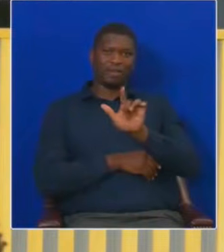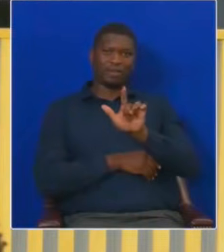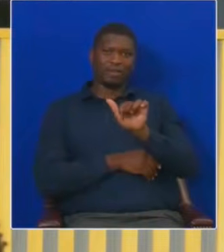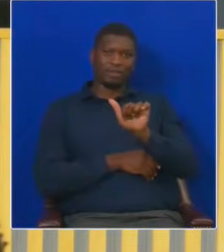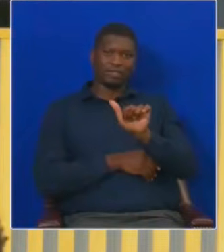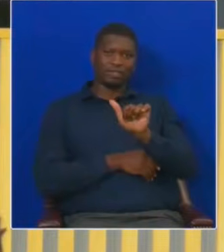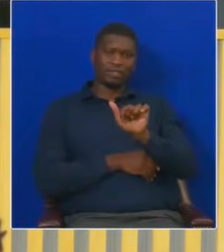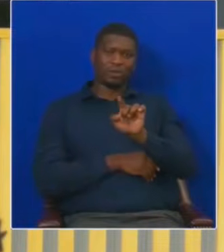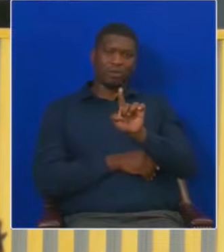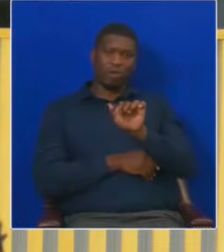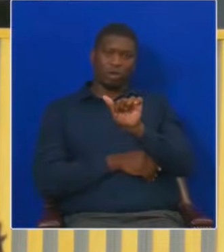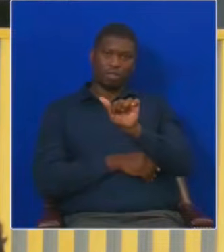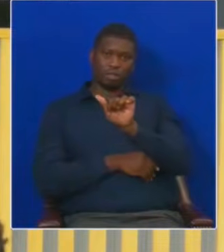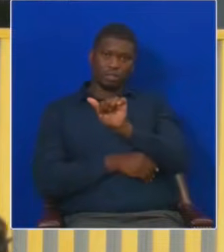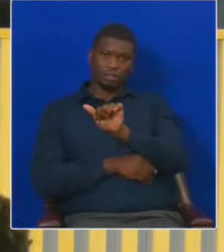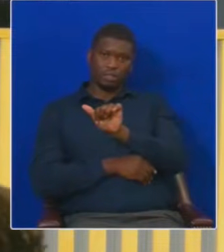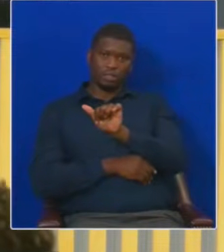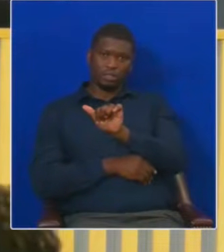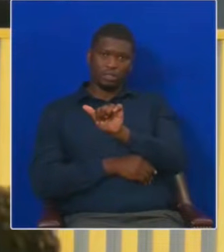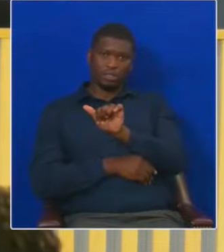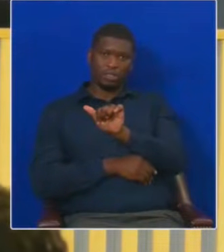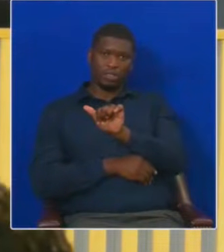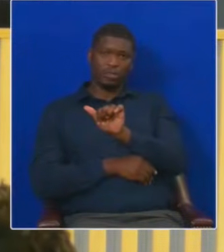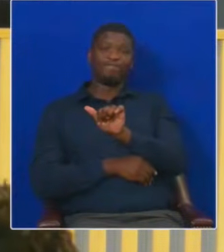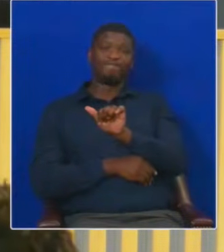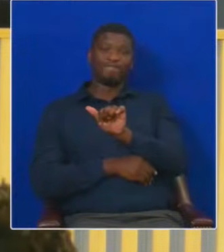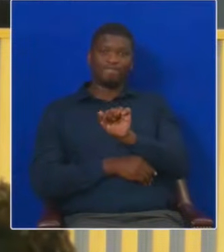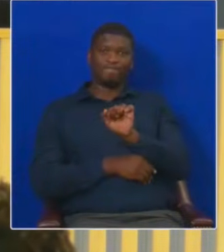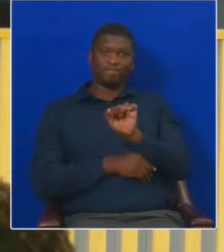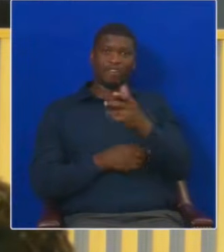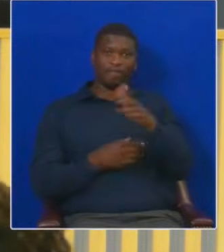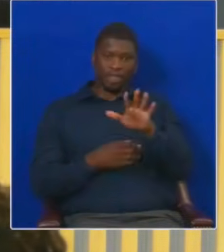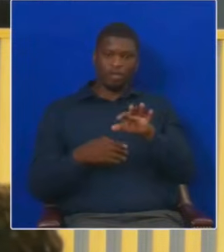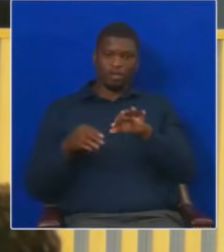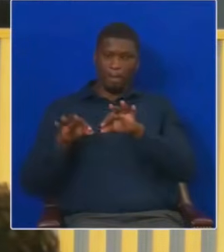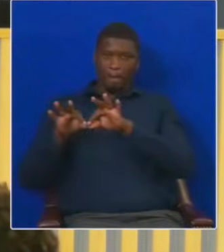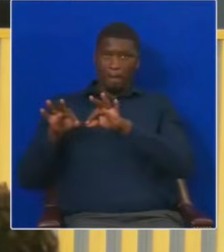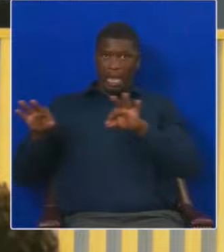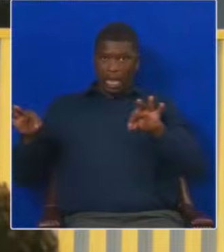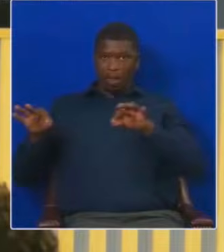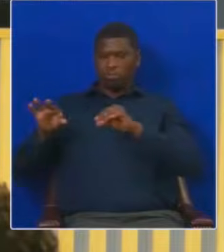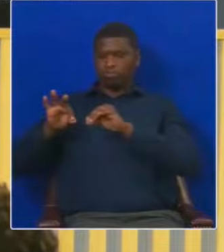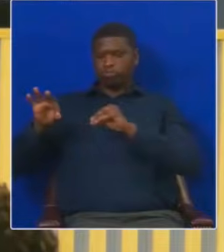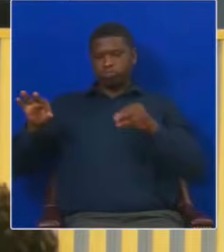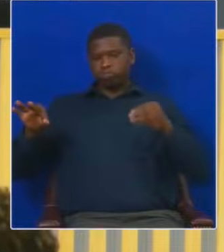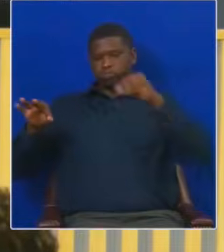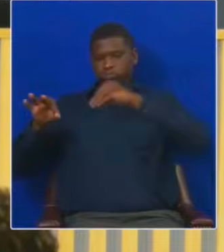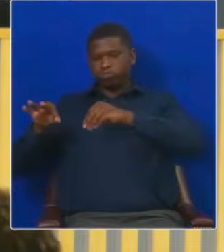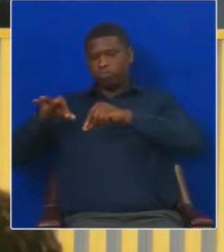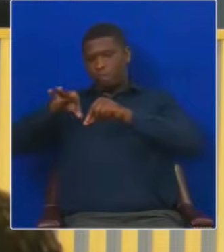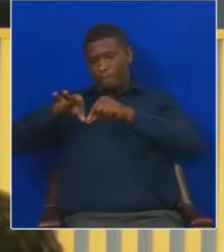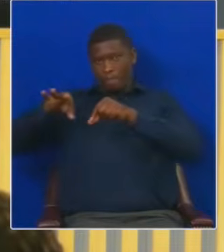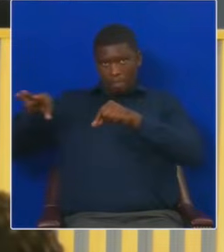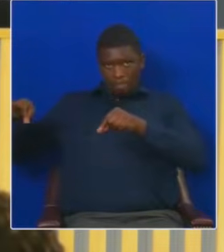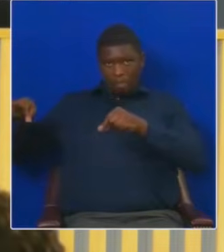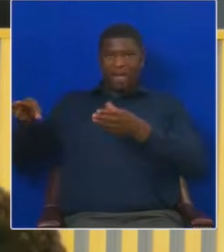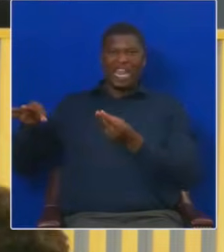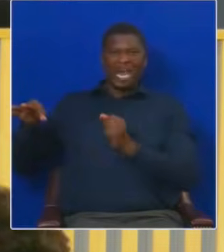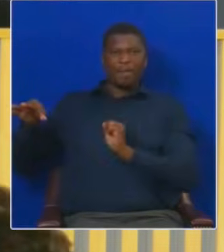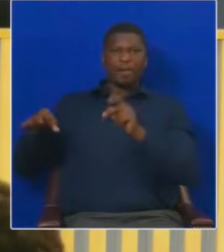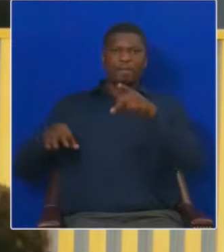576-166, sealed in a forensic seal bag number PAD